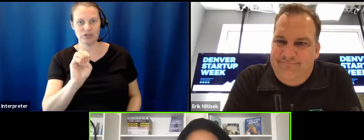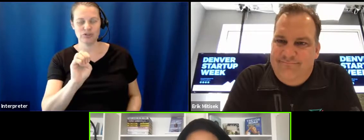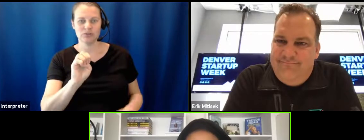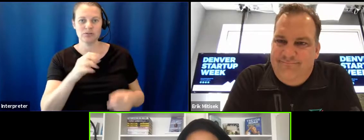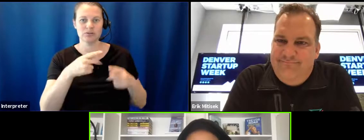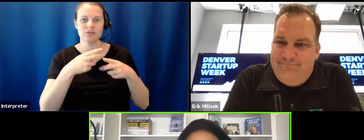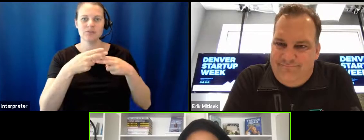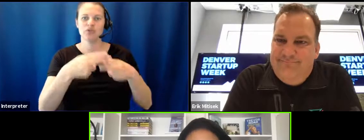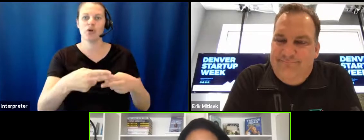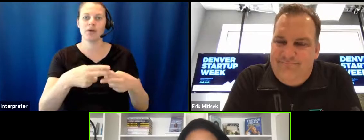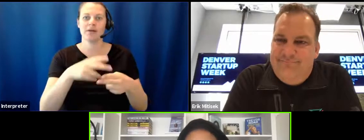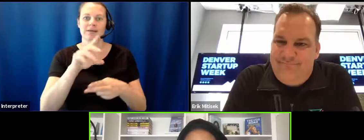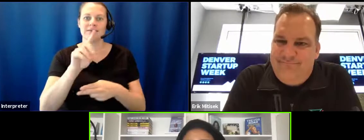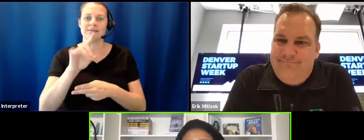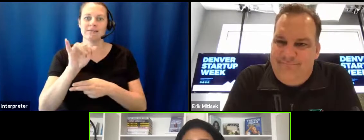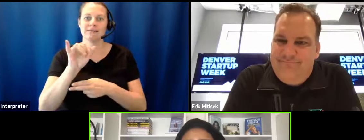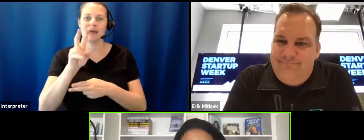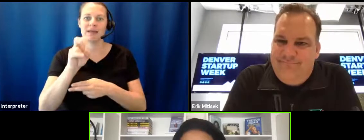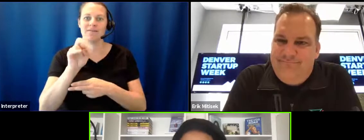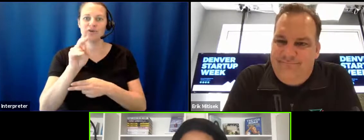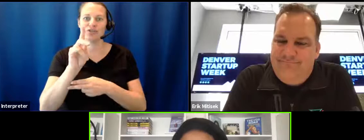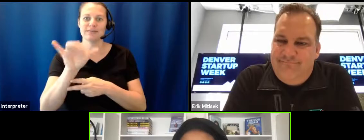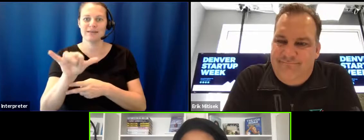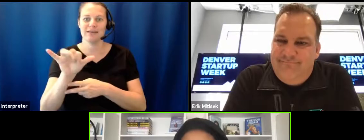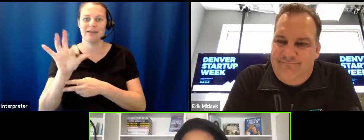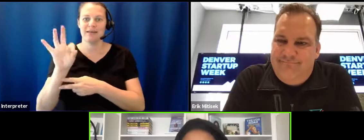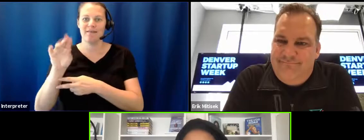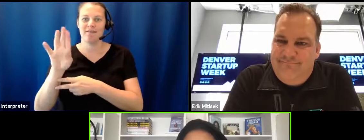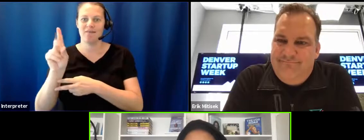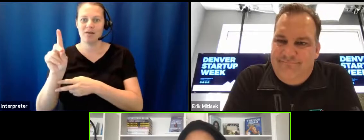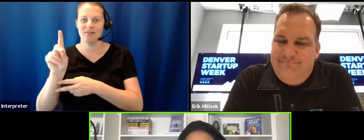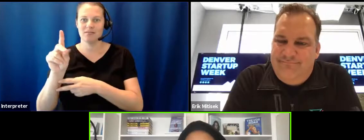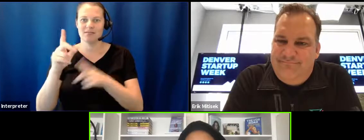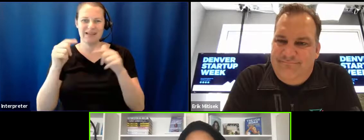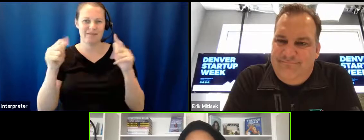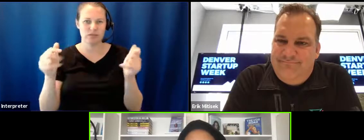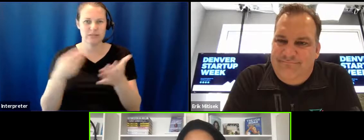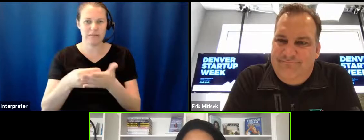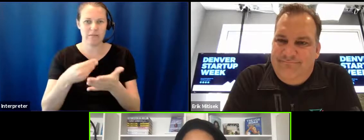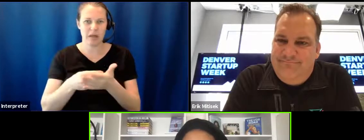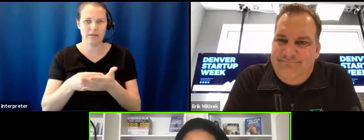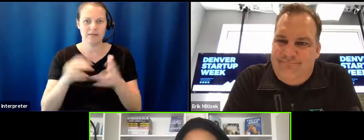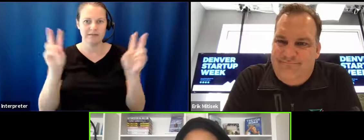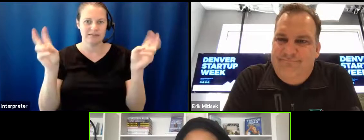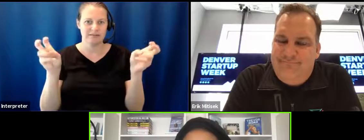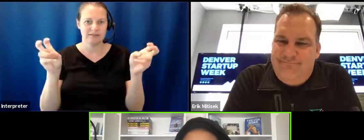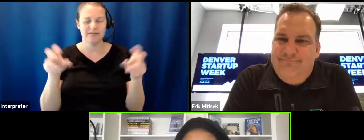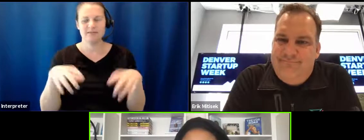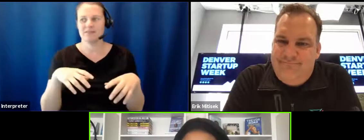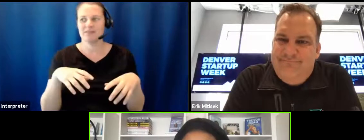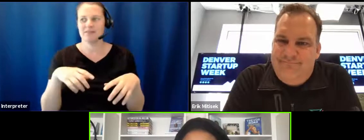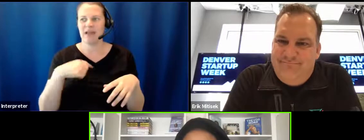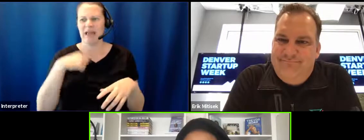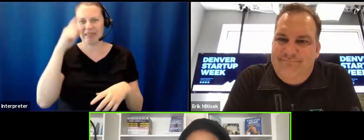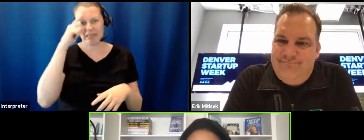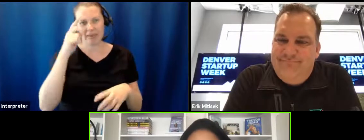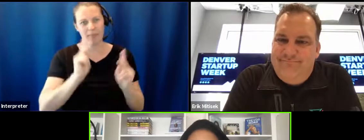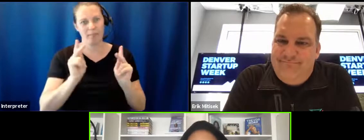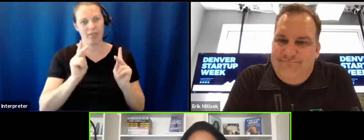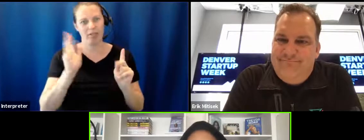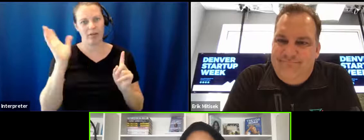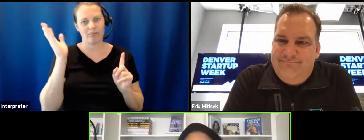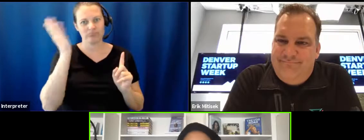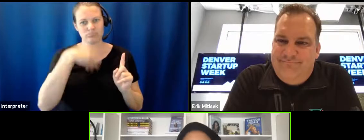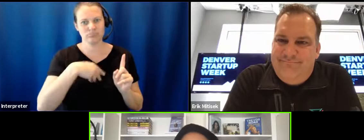diversity fund. And there's nothing wrong with it being called that, but I thought that people missed the message. They missed the point if they were just thinking,